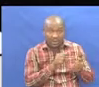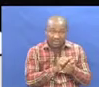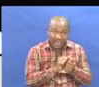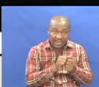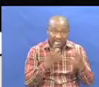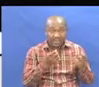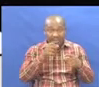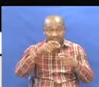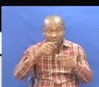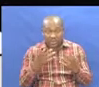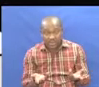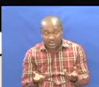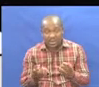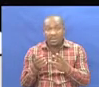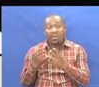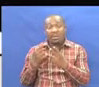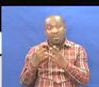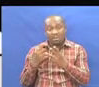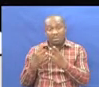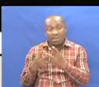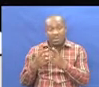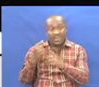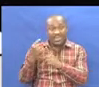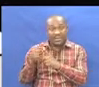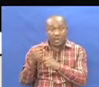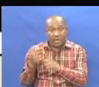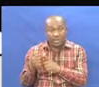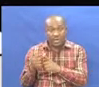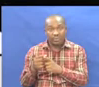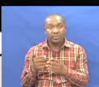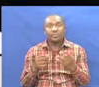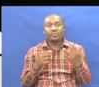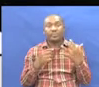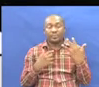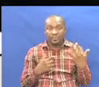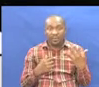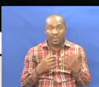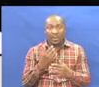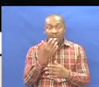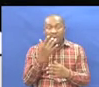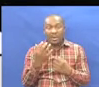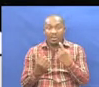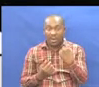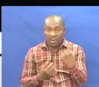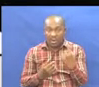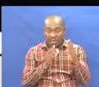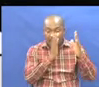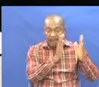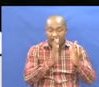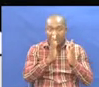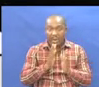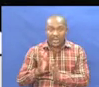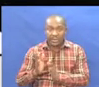see how do we prepare oxygen in the laboratory. Number one, oxygen can be prepared.